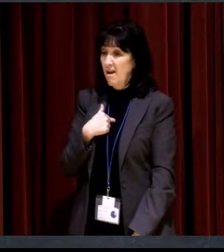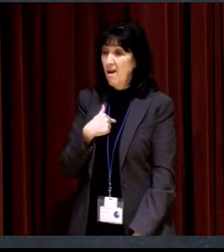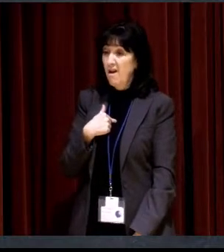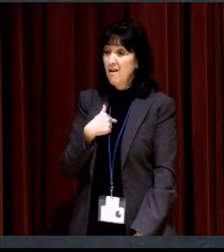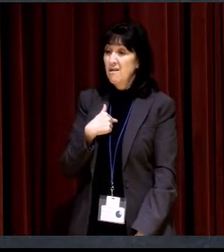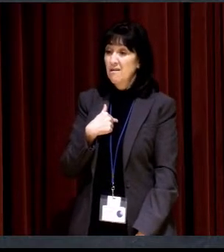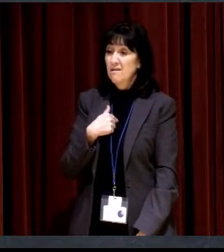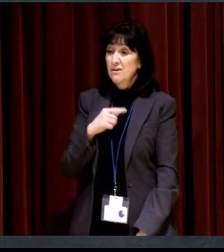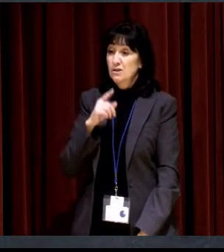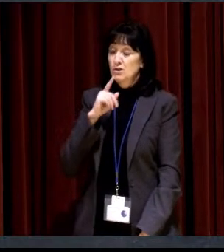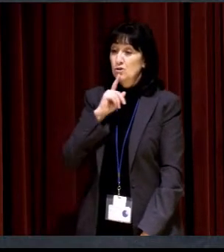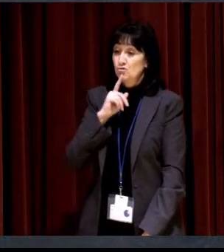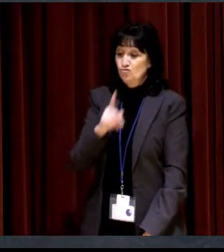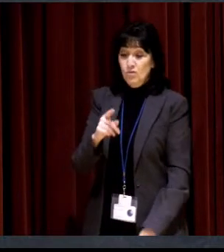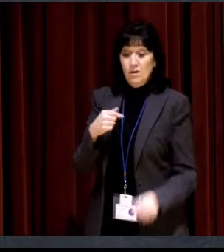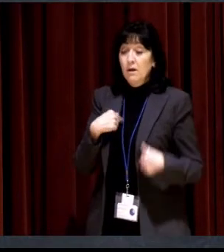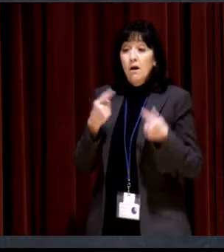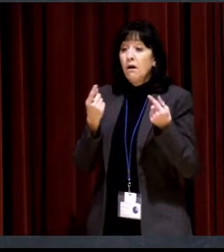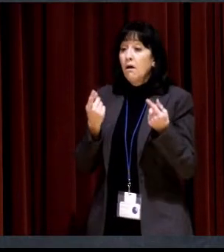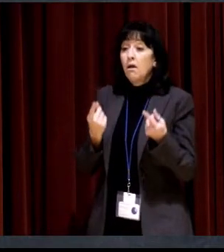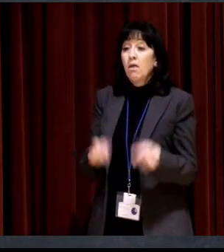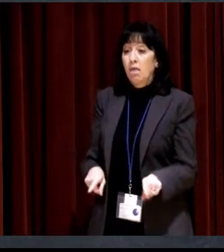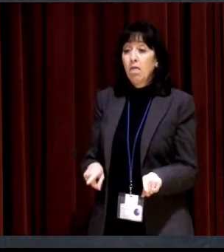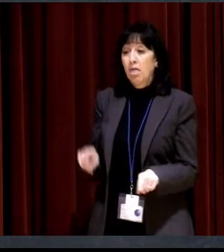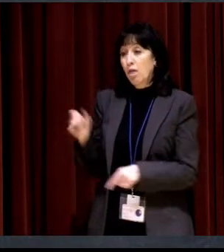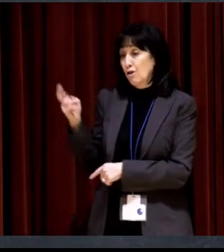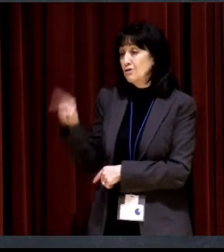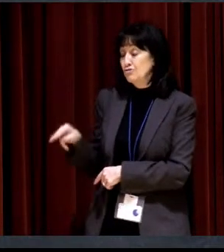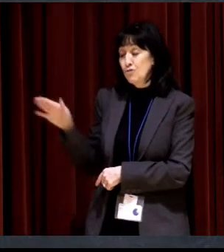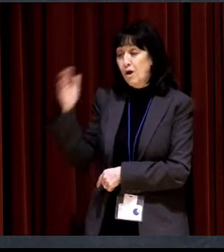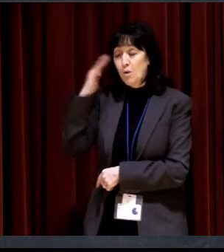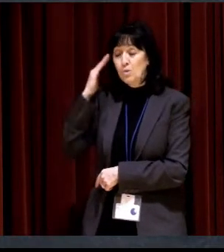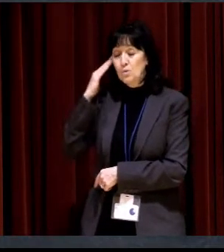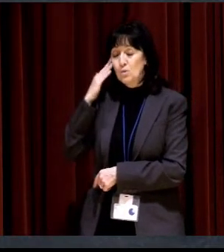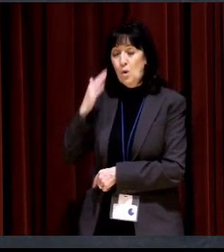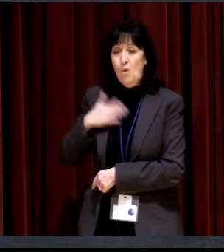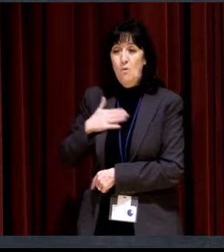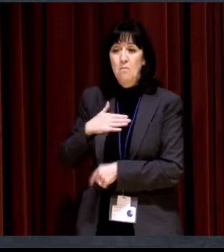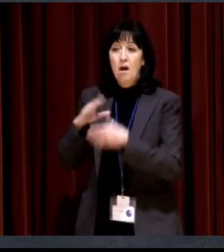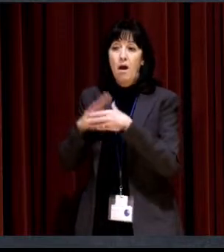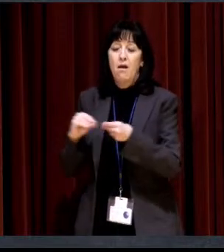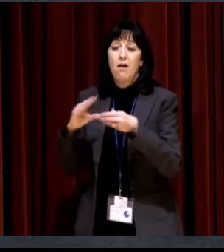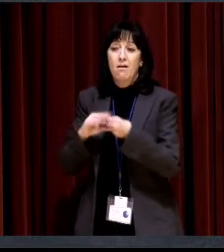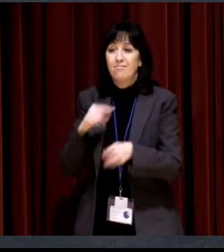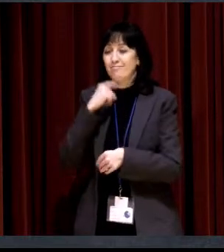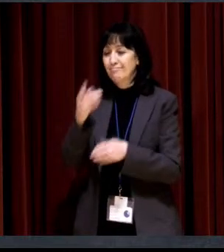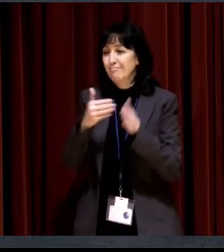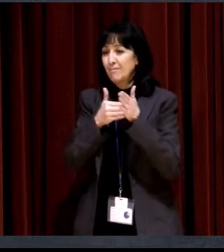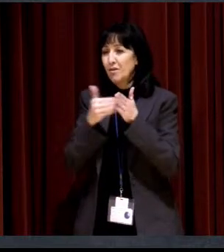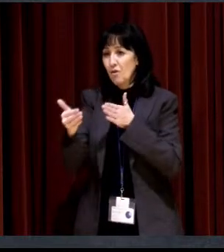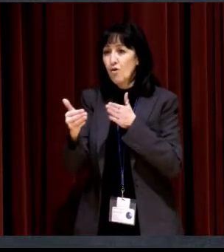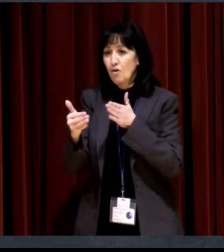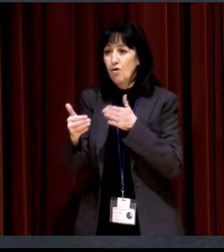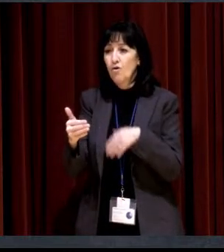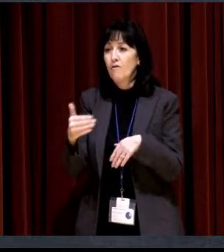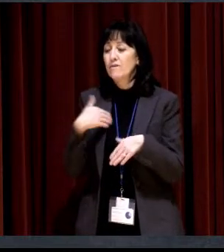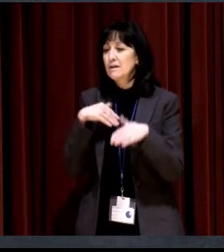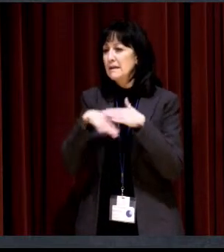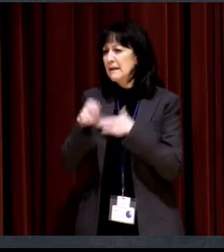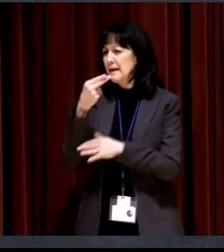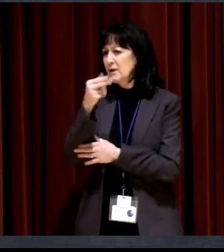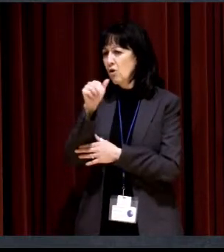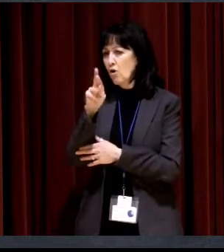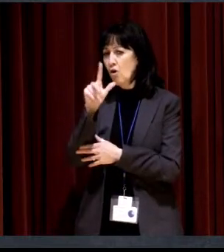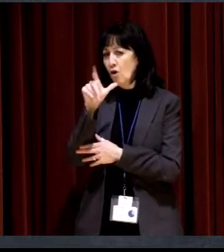really kind of by happenstance. John's heard me tell this story, and others too. We were walking. We were in Harlan, and we